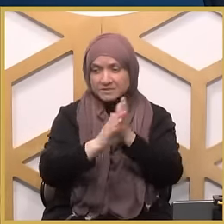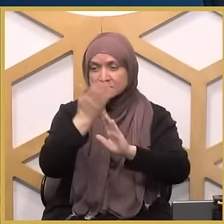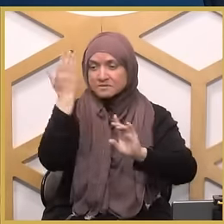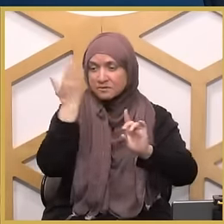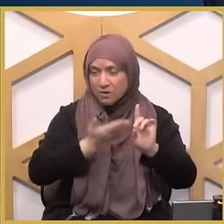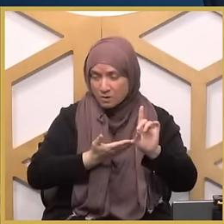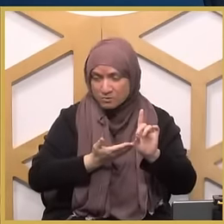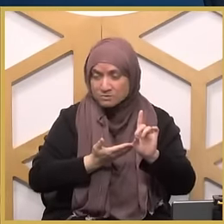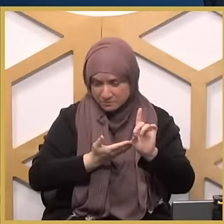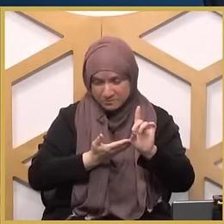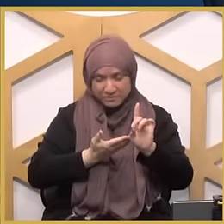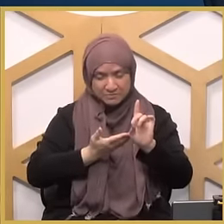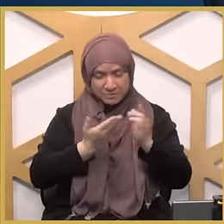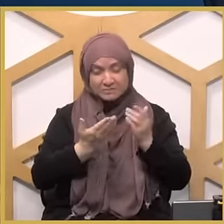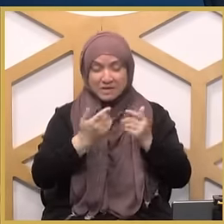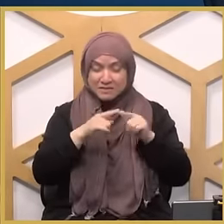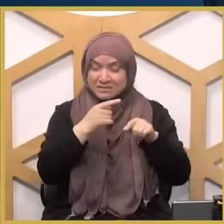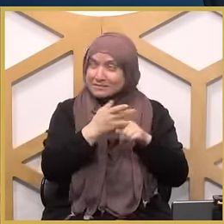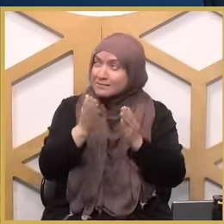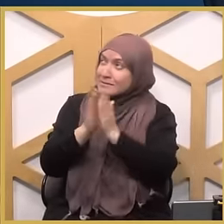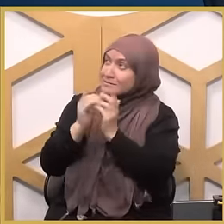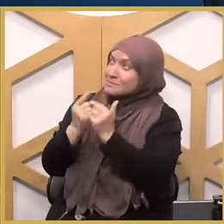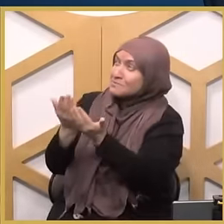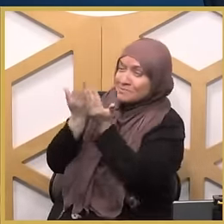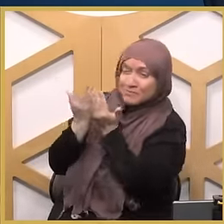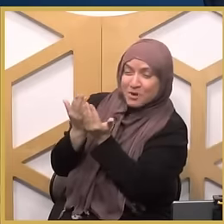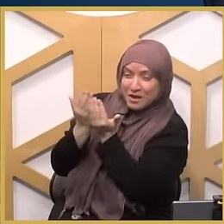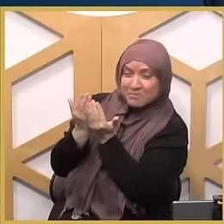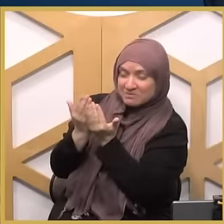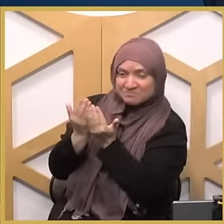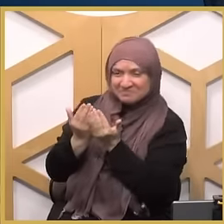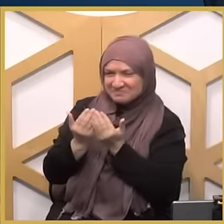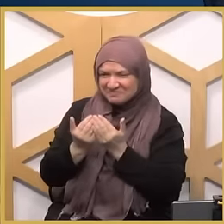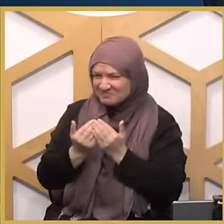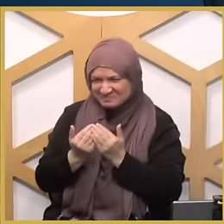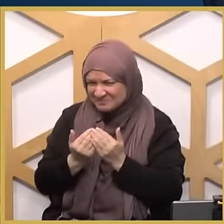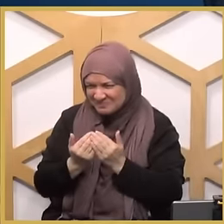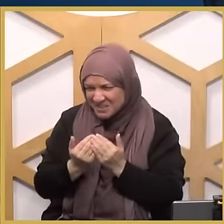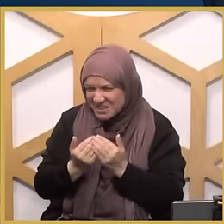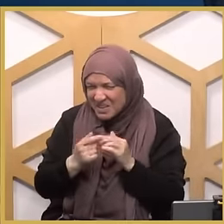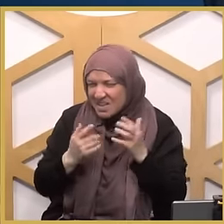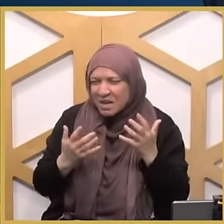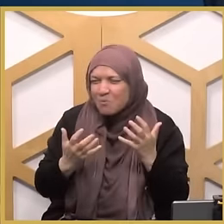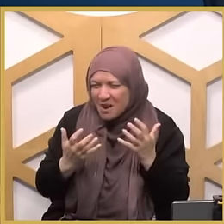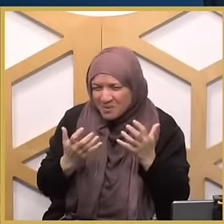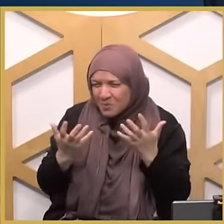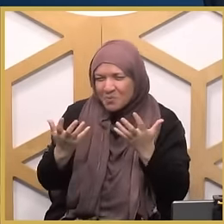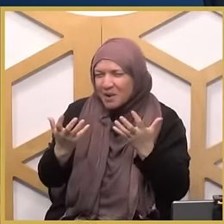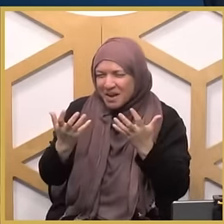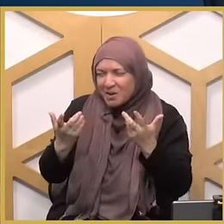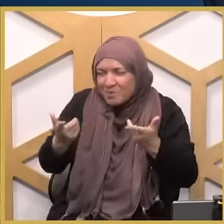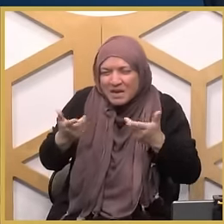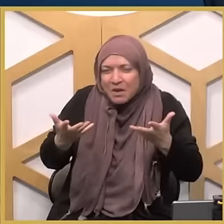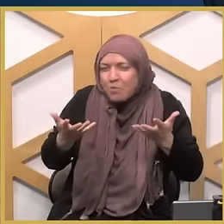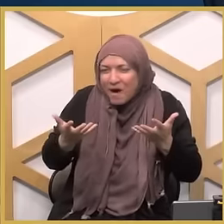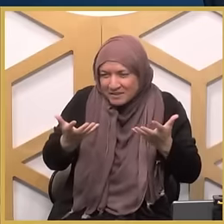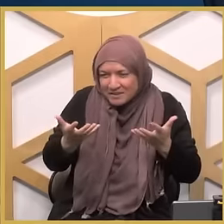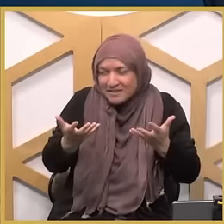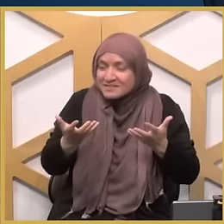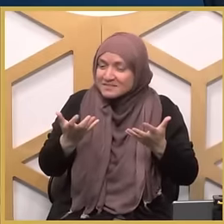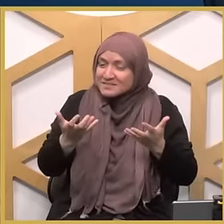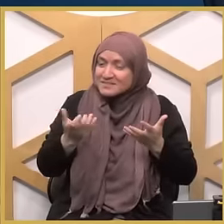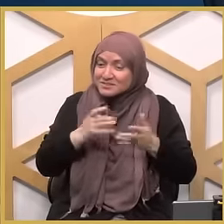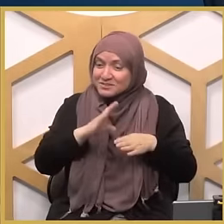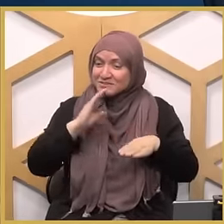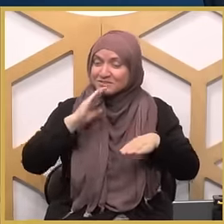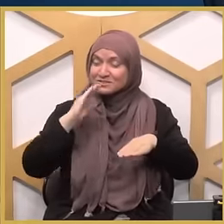test? That child that you love the most, I want you to go and send him all the way in the desert. Now, if you were in the place of